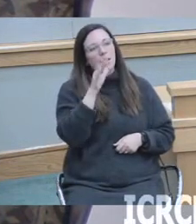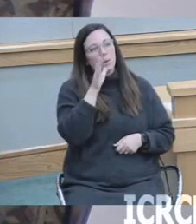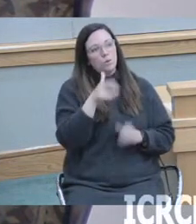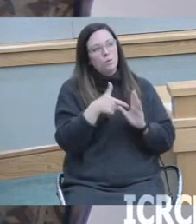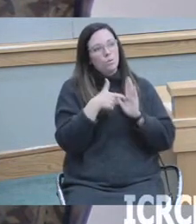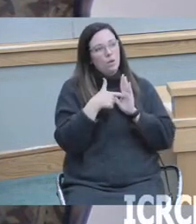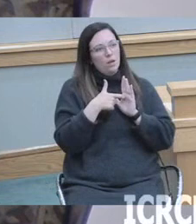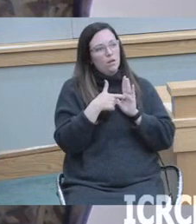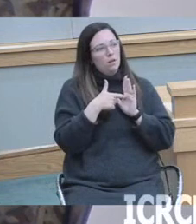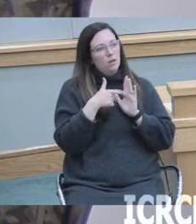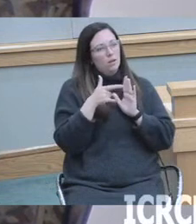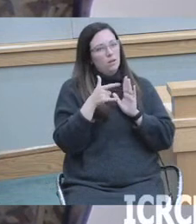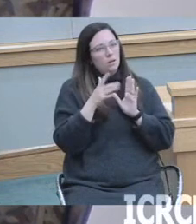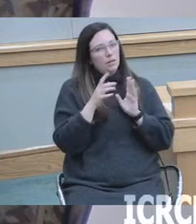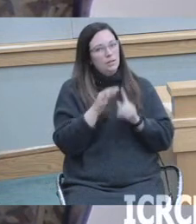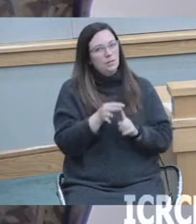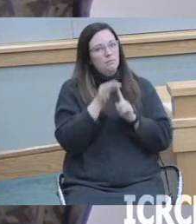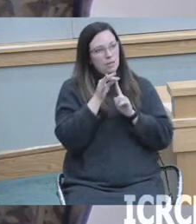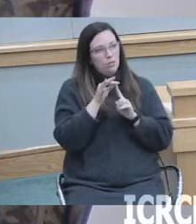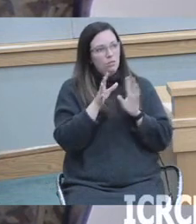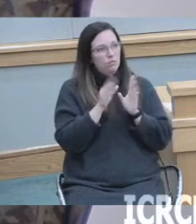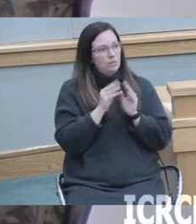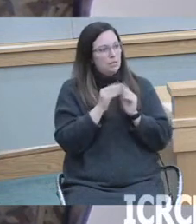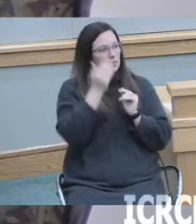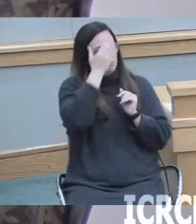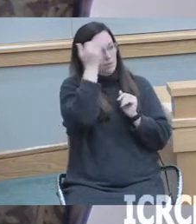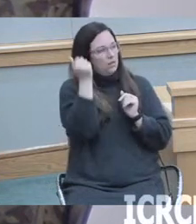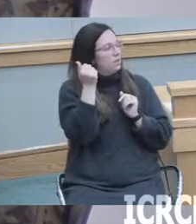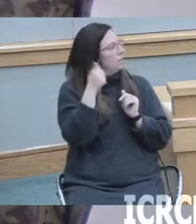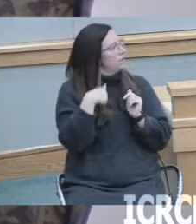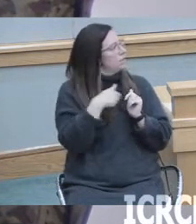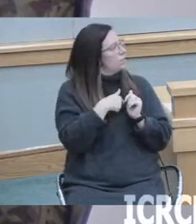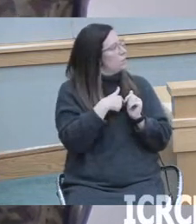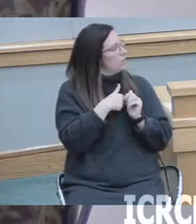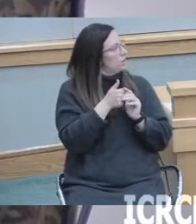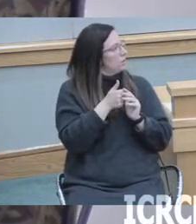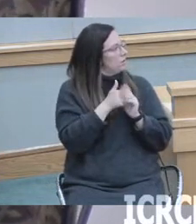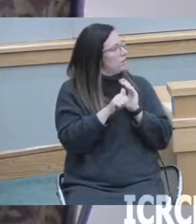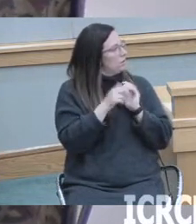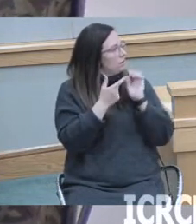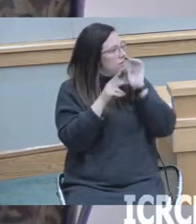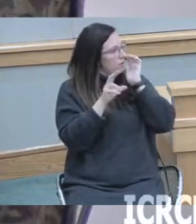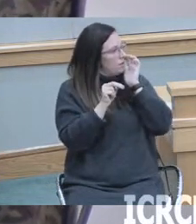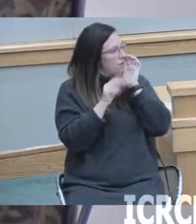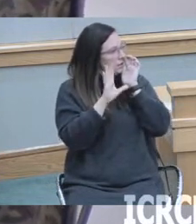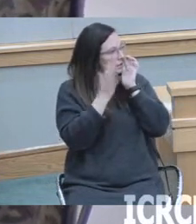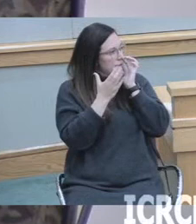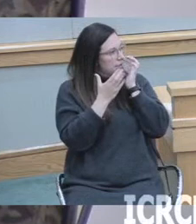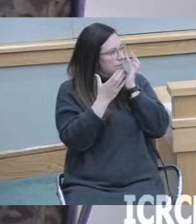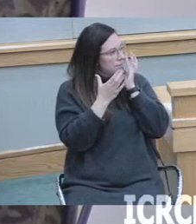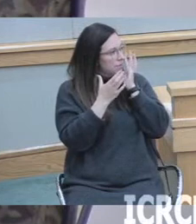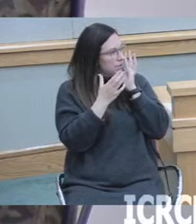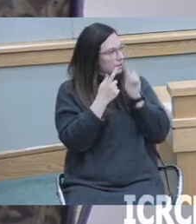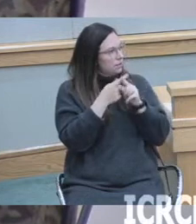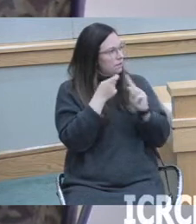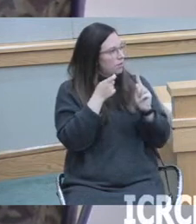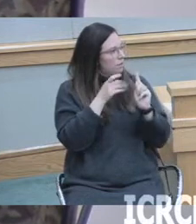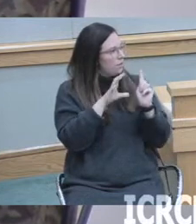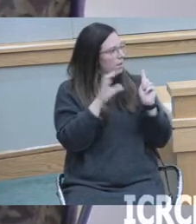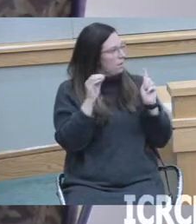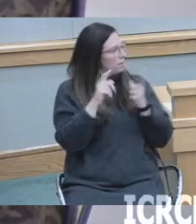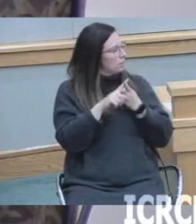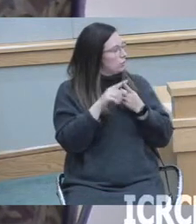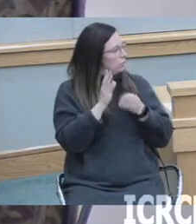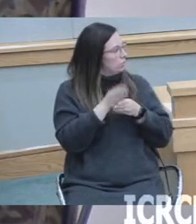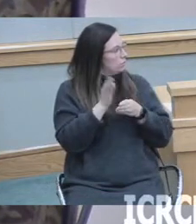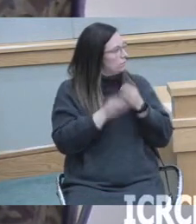a special meeting because we're under a gun to, it looks like, from the company to get this done